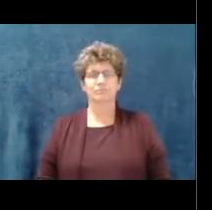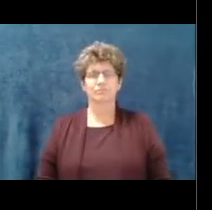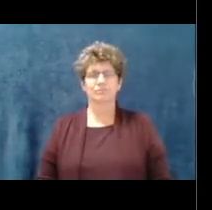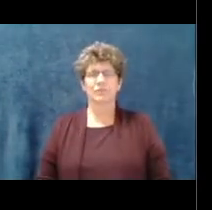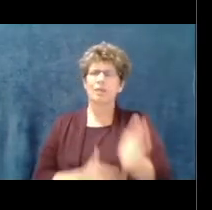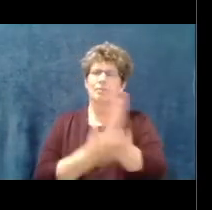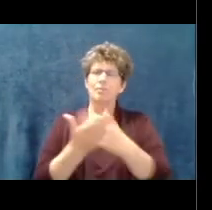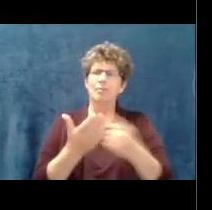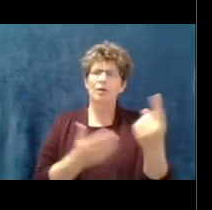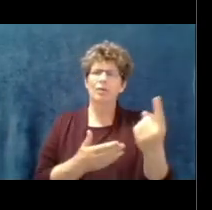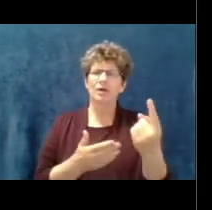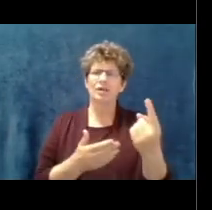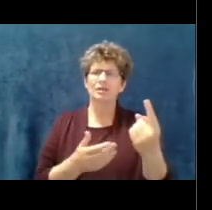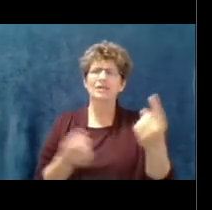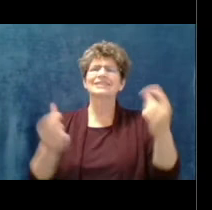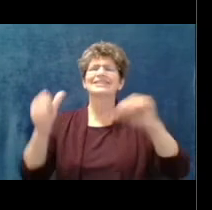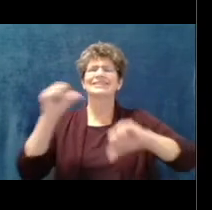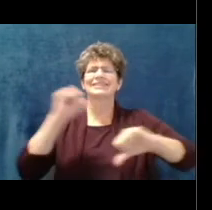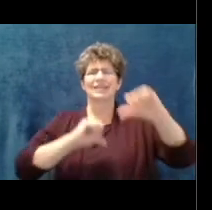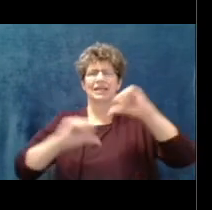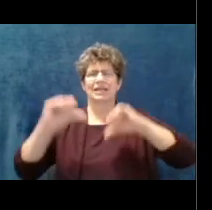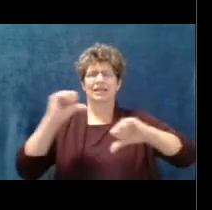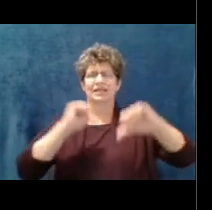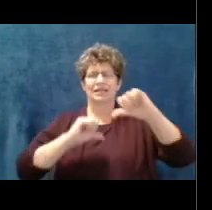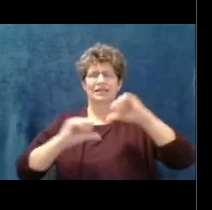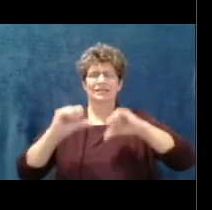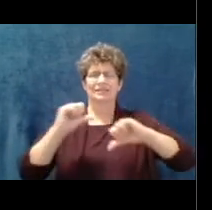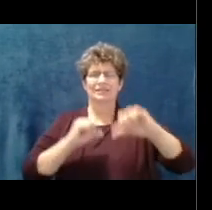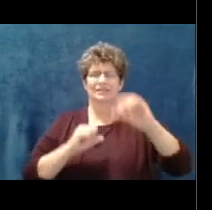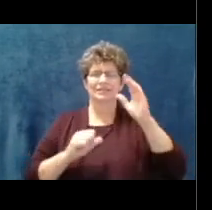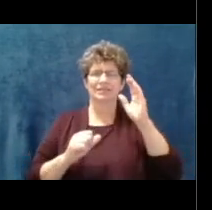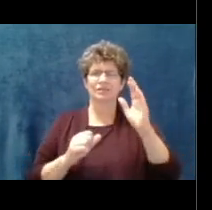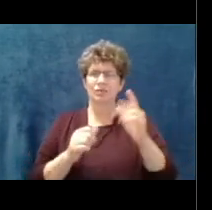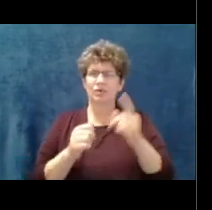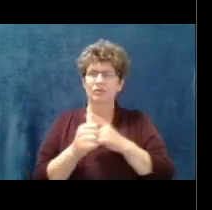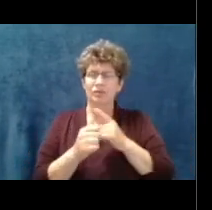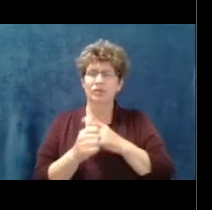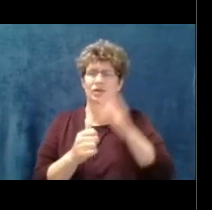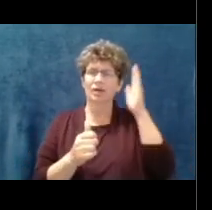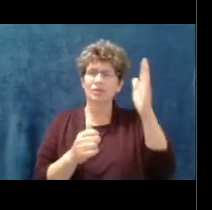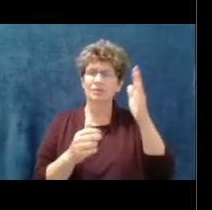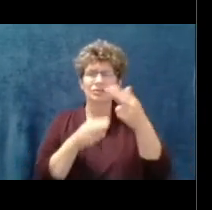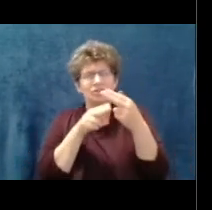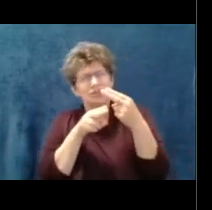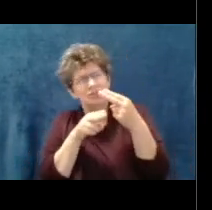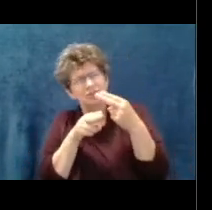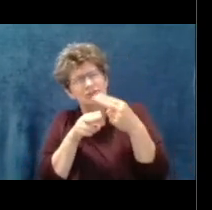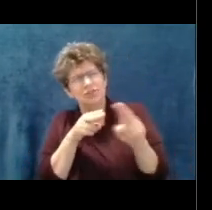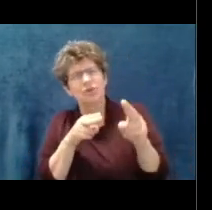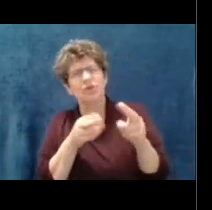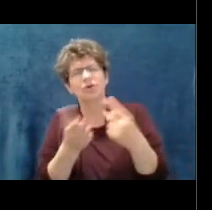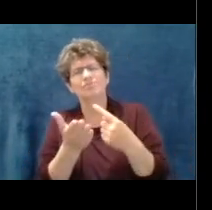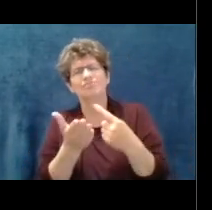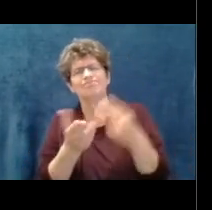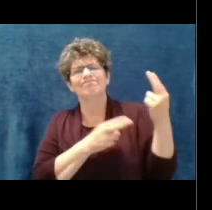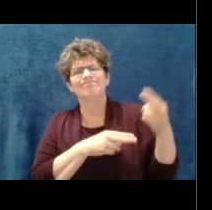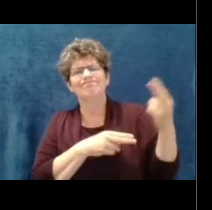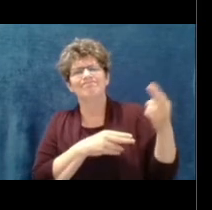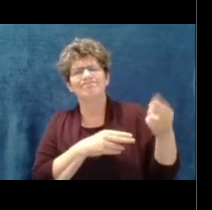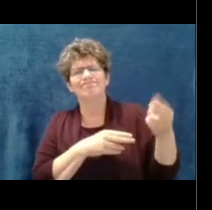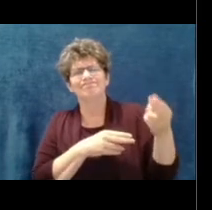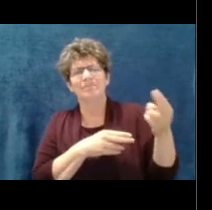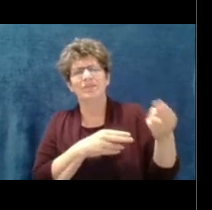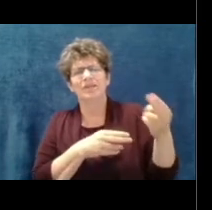of aging well. And to do that, I'm going to start by taking you through kind of a brief history of humanity.